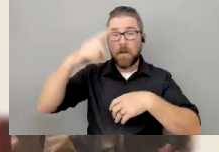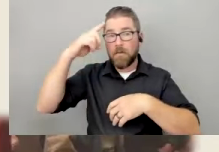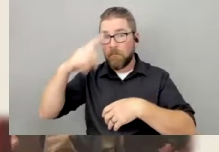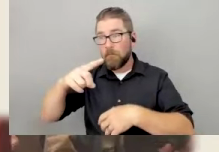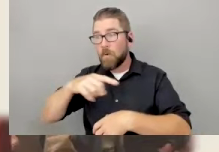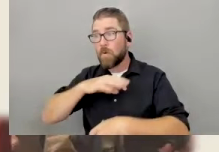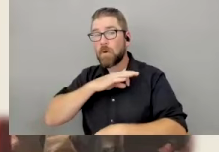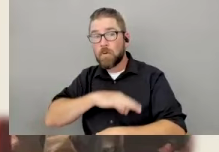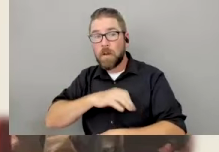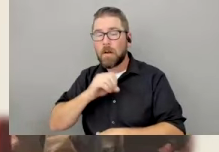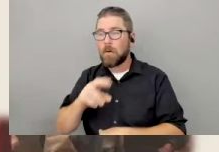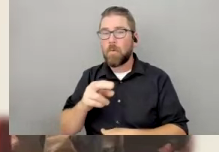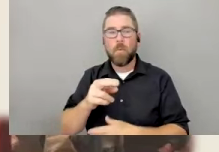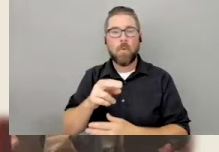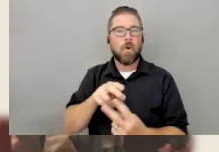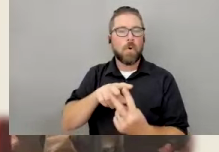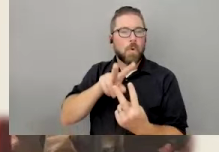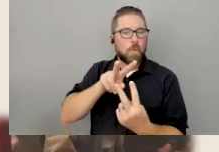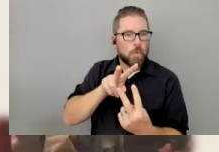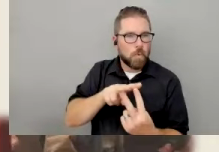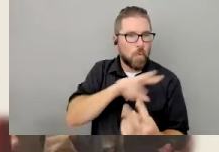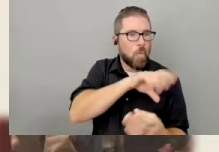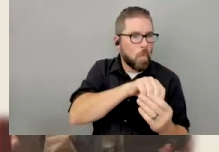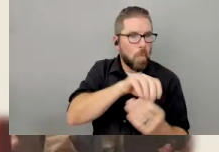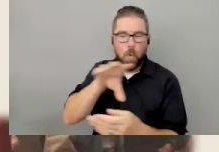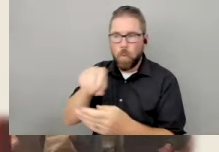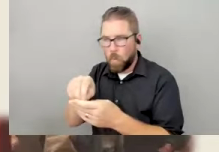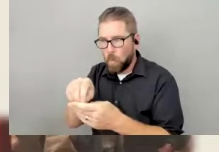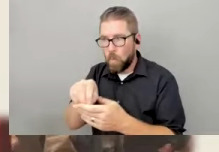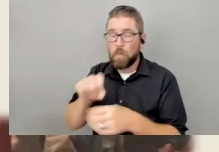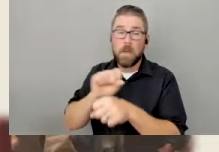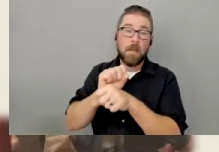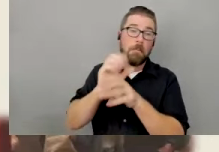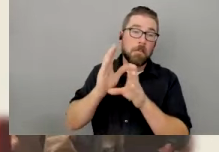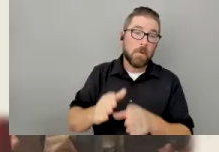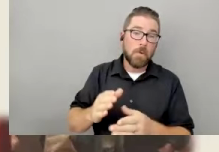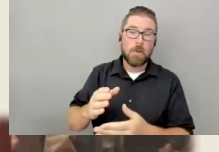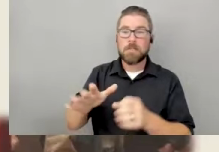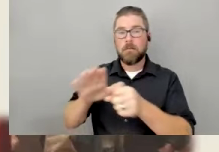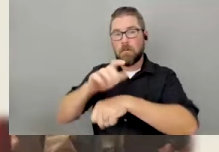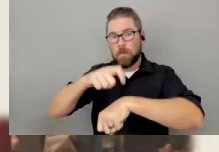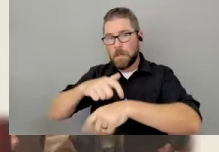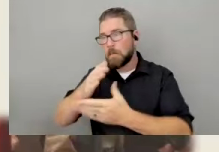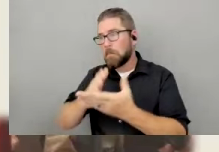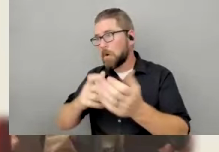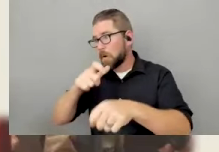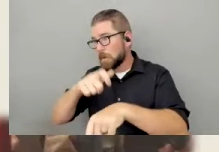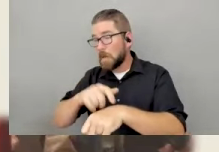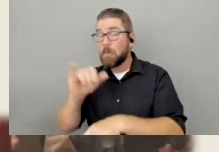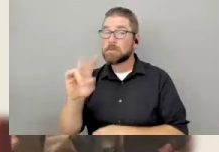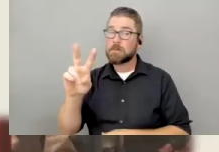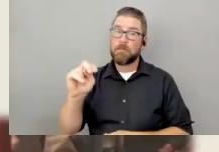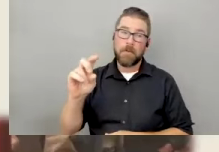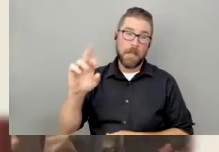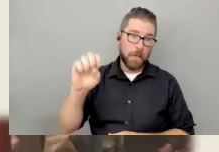enrollment. They're protected. Employees, whether they're full-time, part-time, or student workers, and also vendors, those that we contract